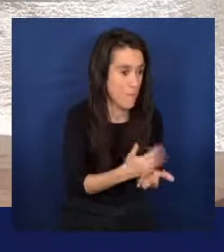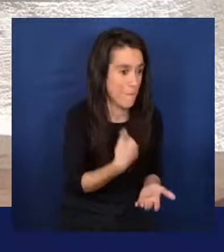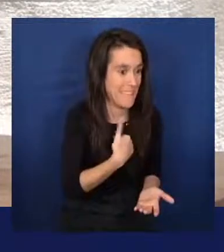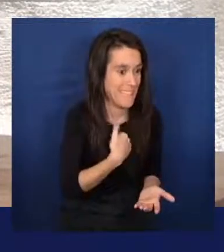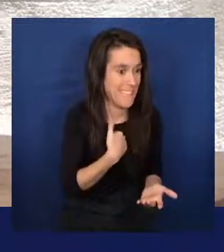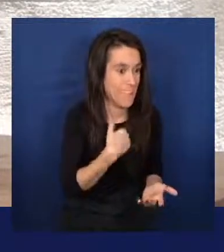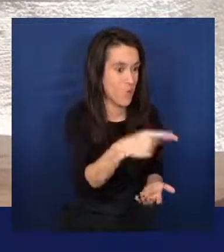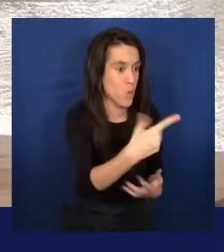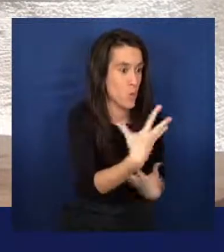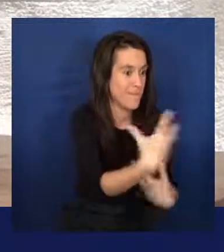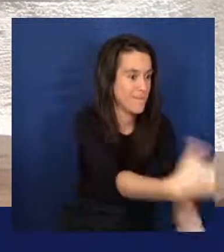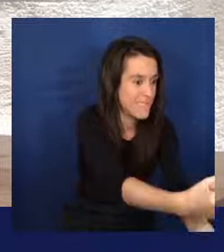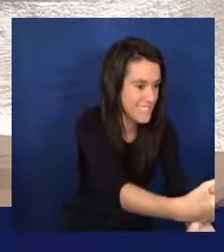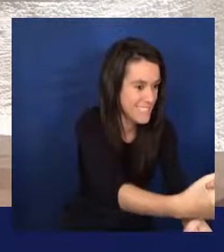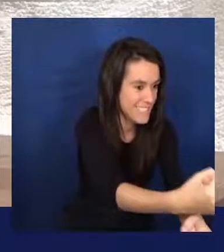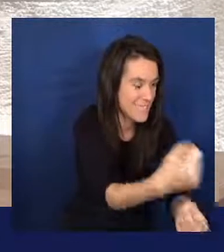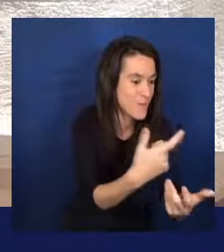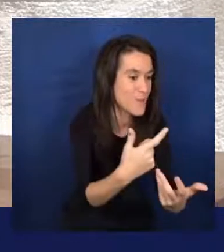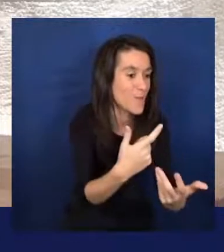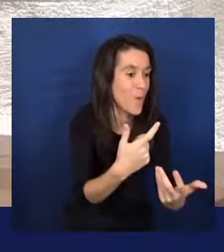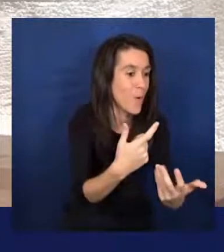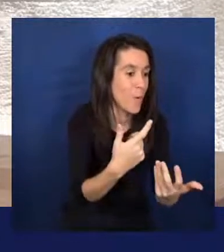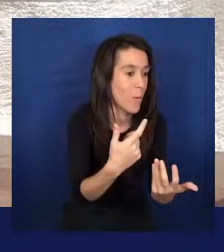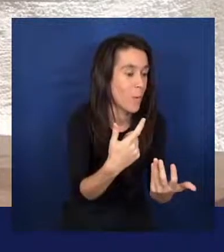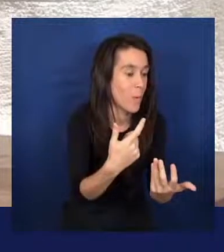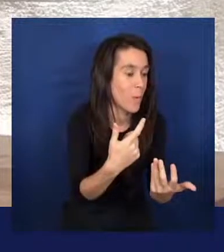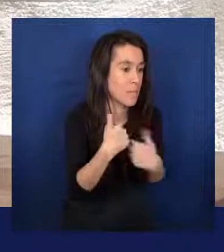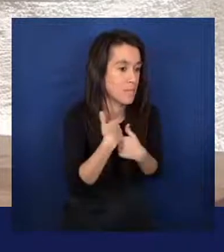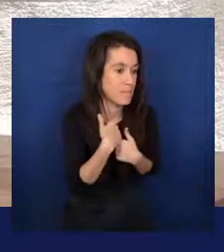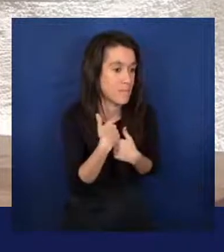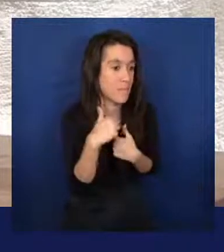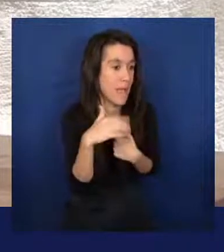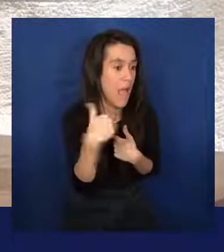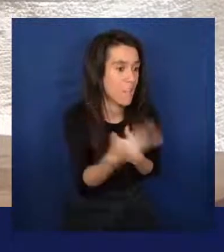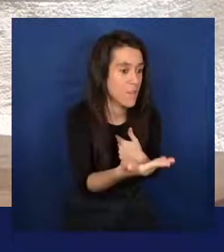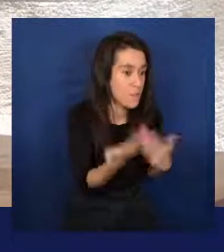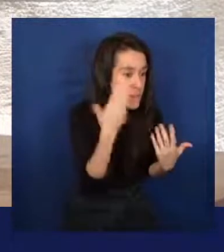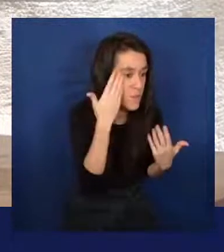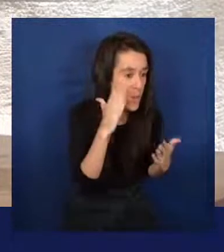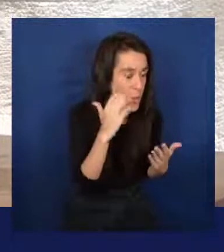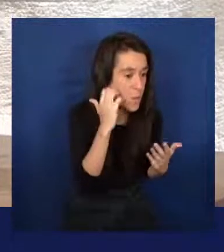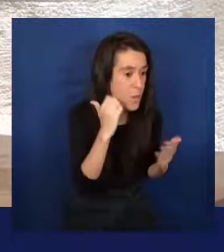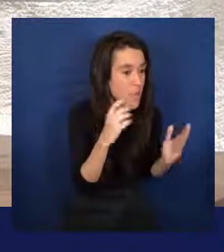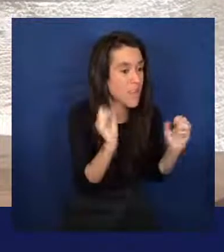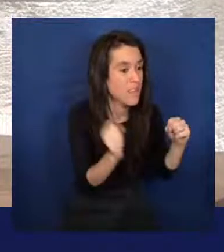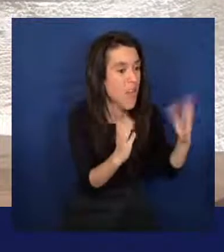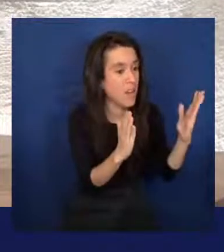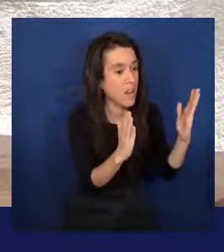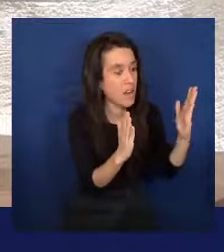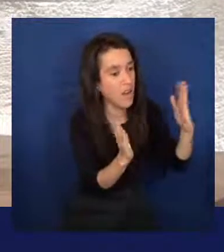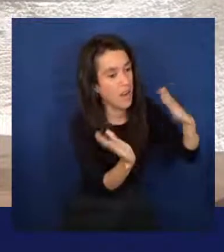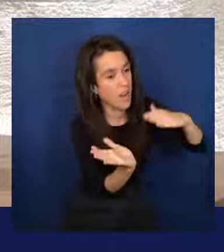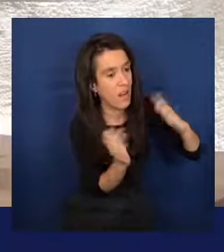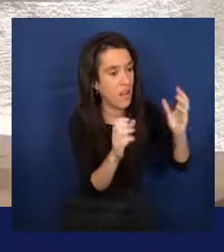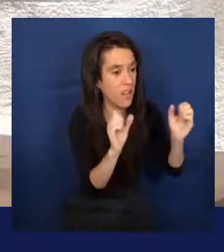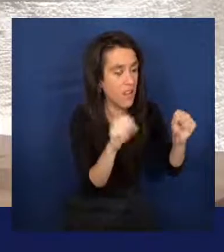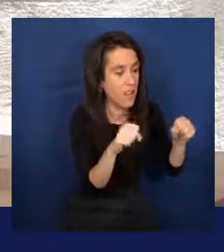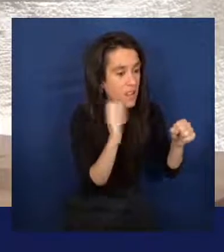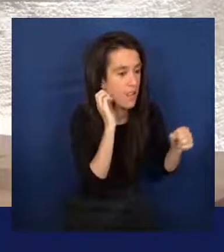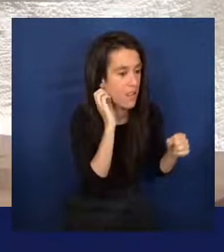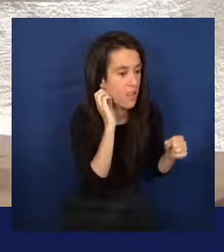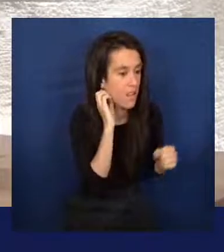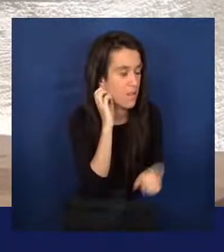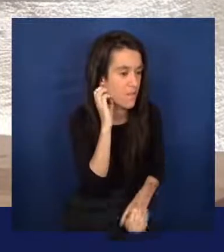add the C# Corner and the Global AI Community hashtag to it, you can win $50 gift card. And with